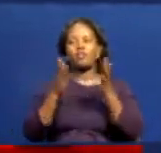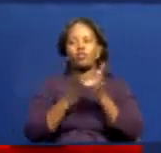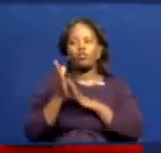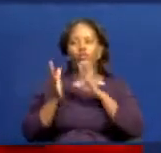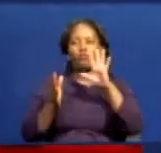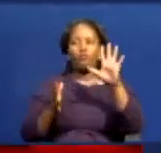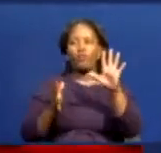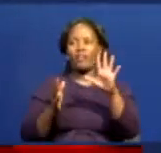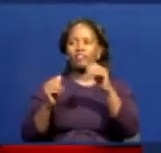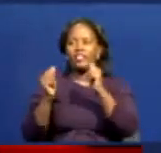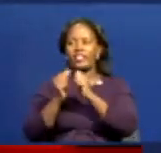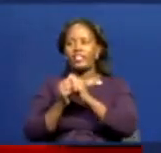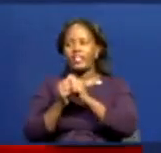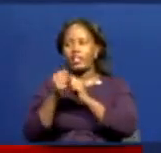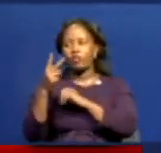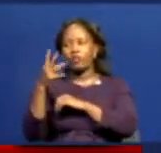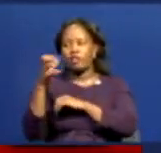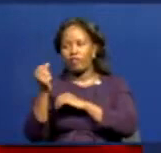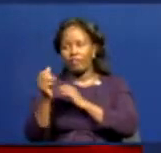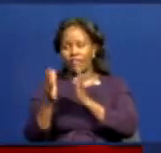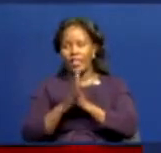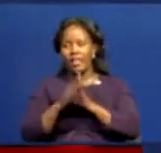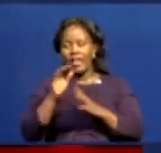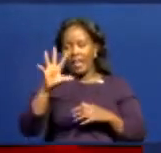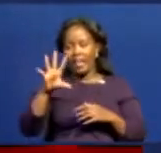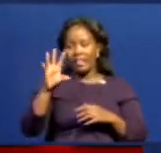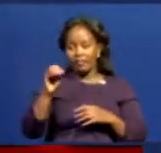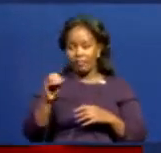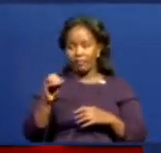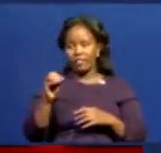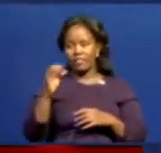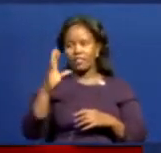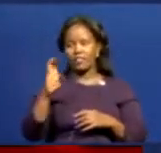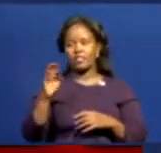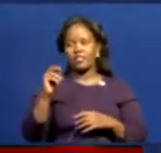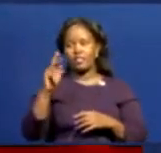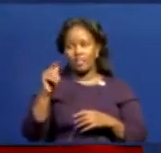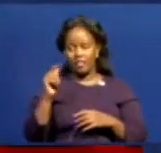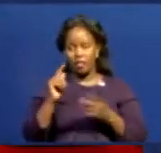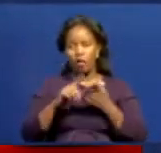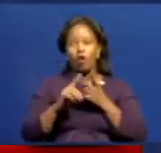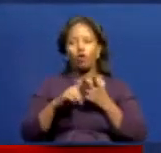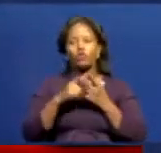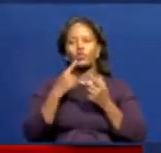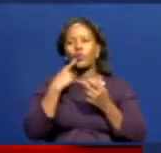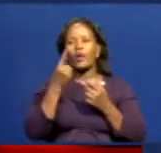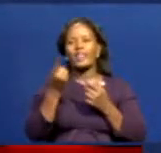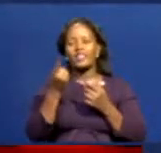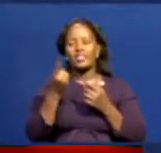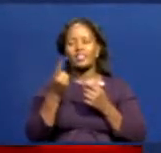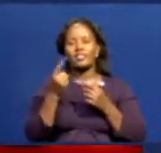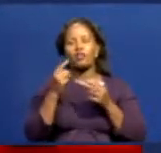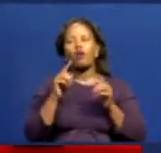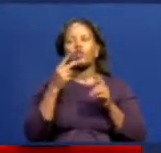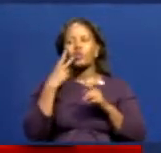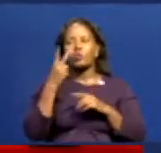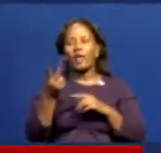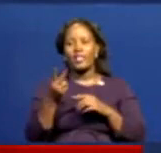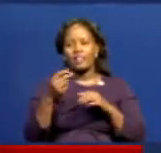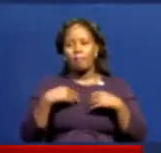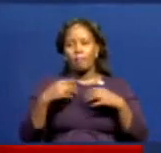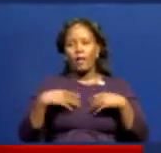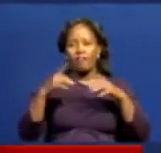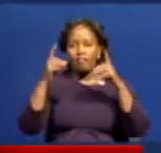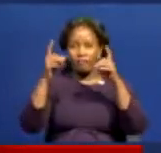10, 25 and 50 cents, as well as 1 and 2 shillings, and had the image of the